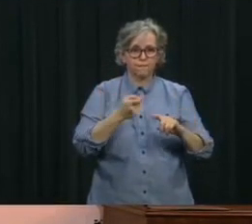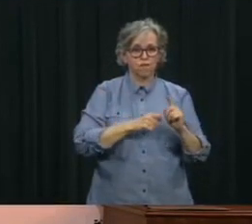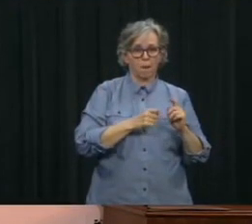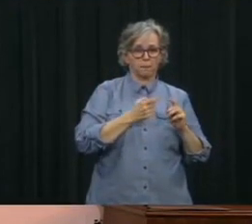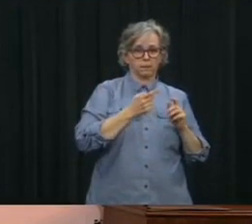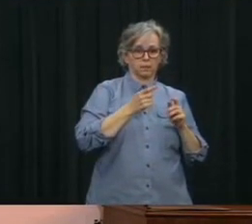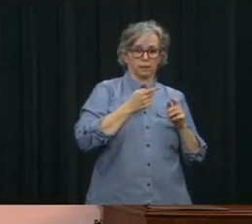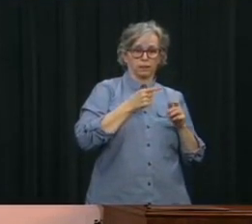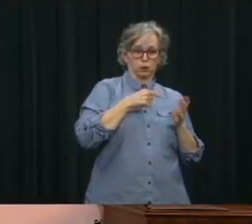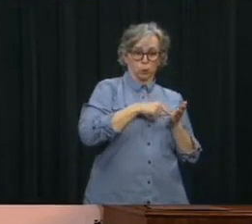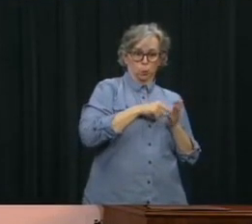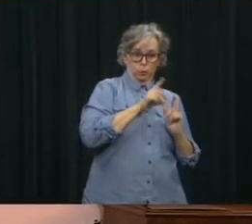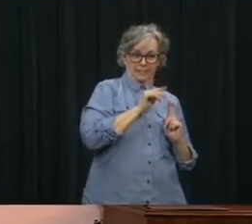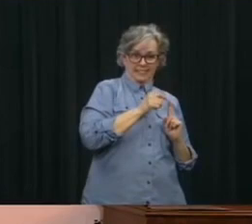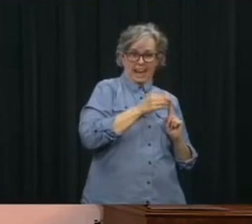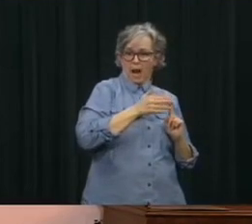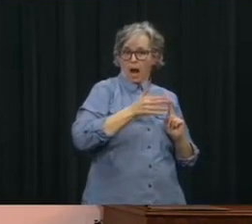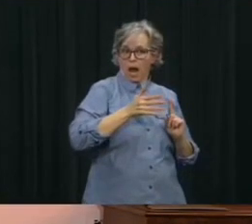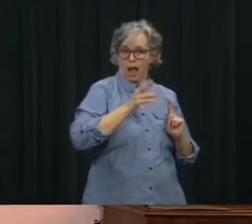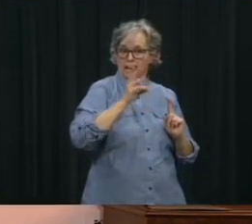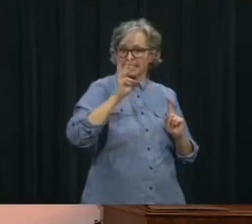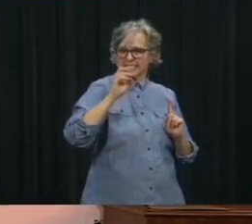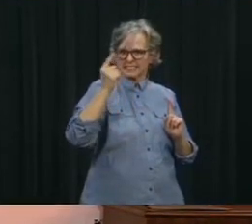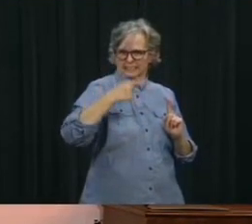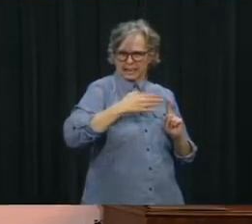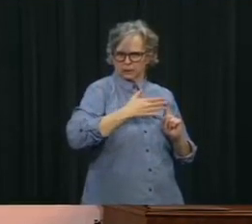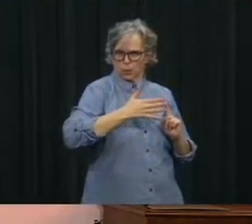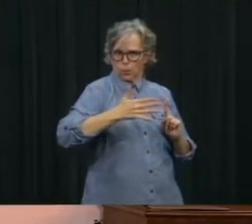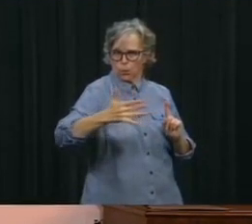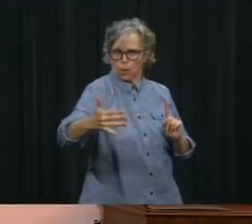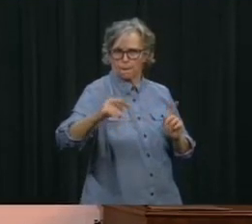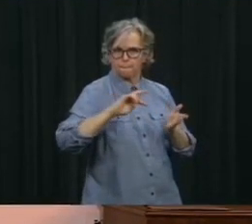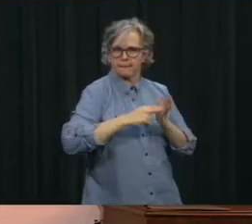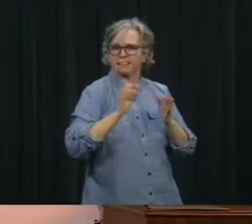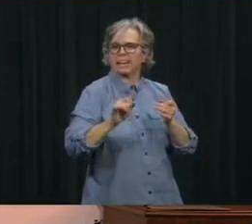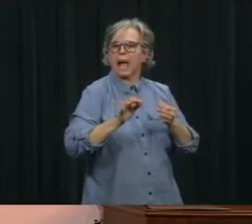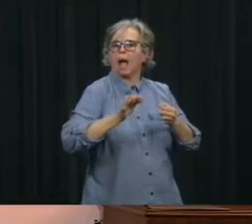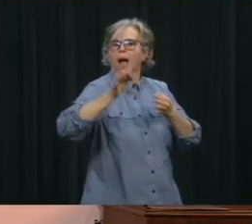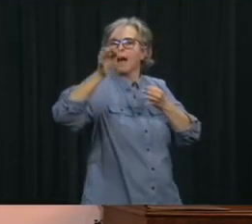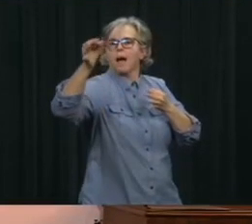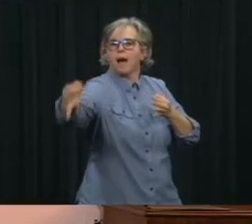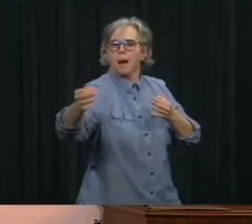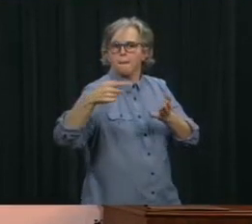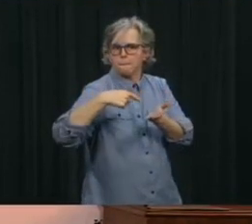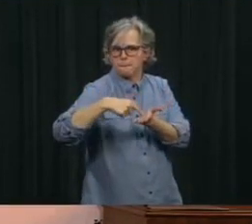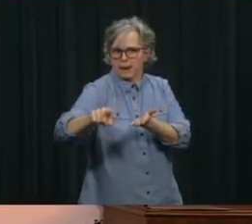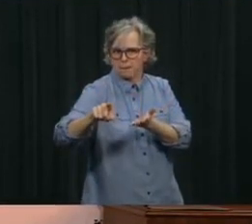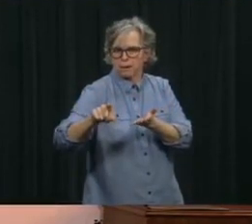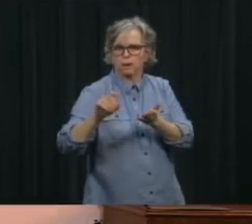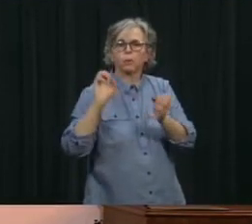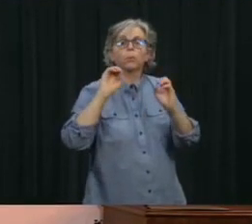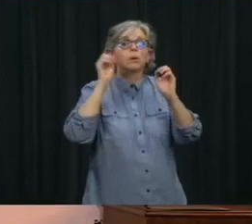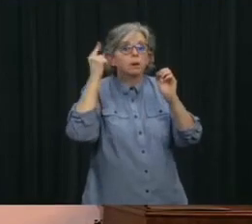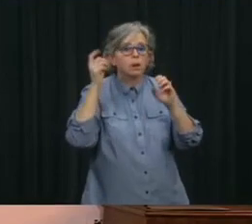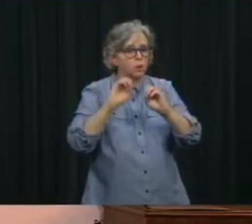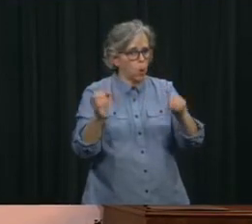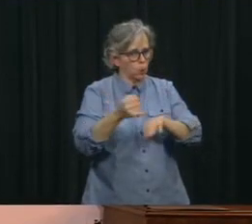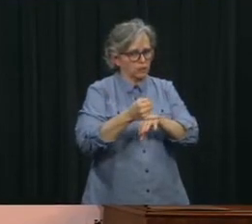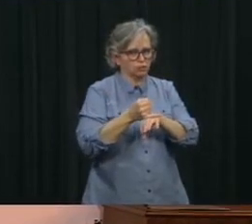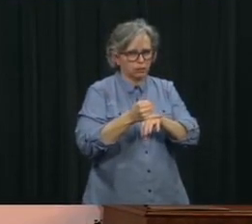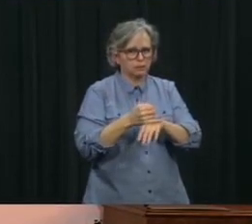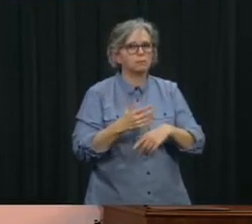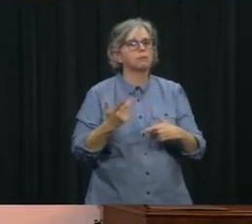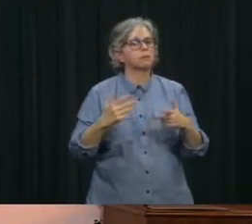that employers can defer their premium payments for health insurance for up to 2